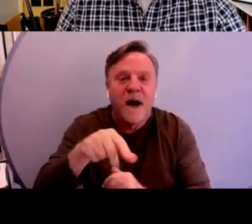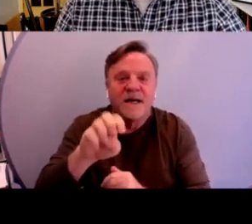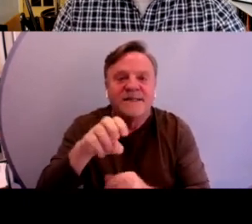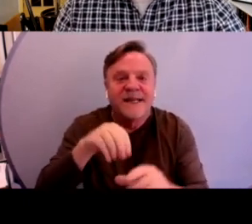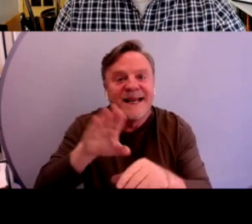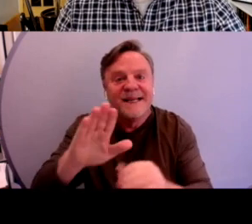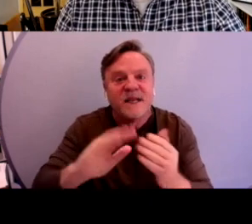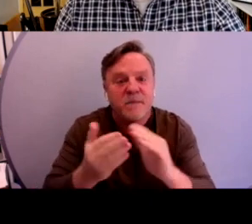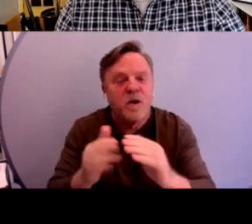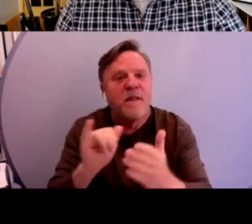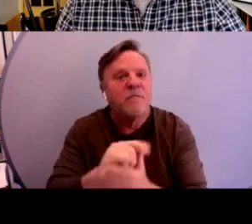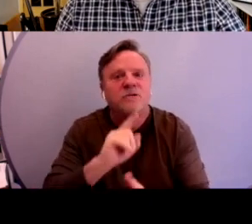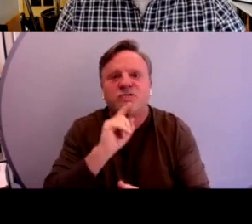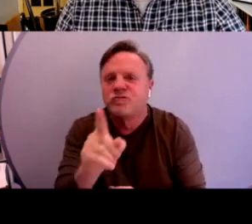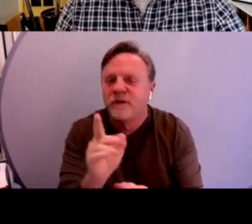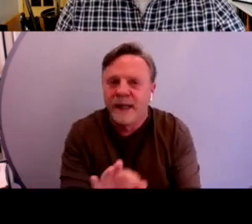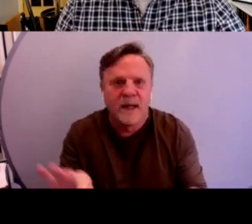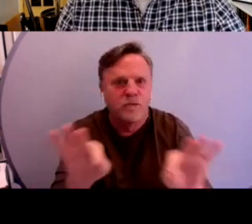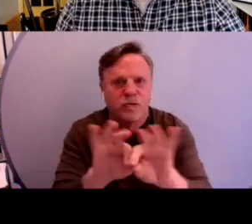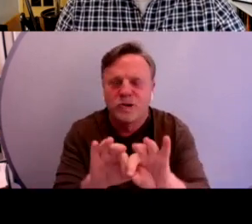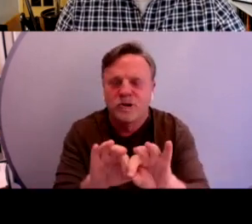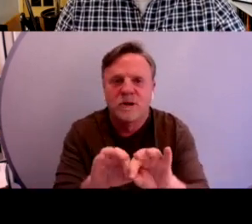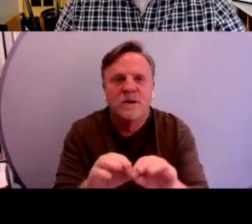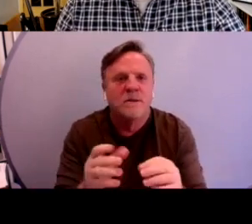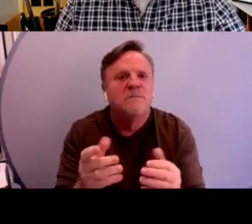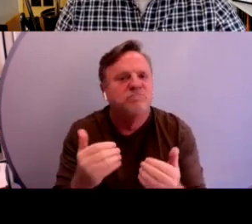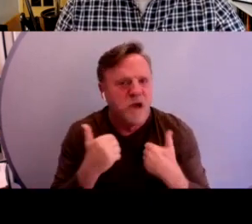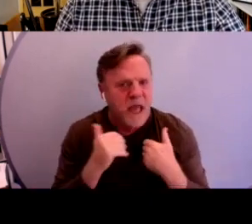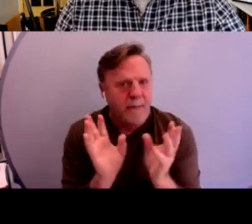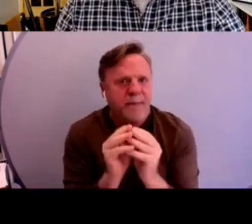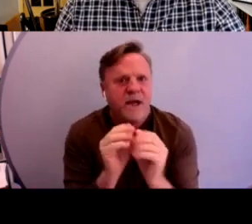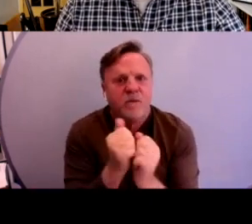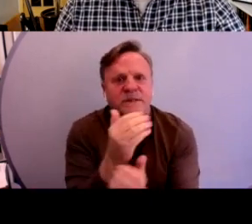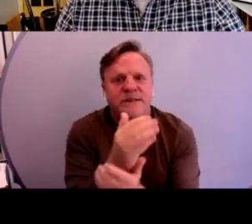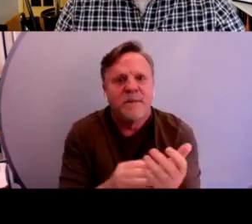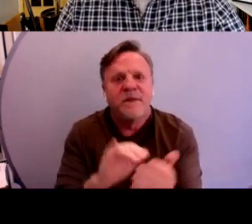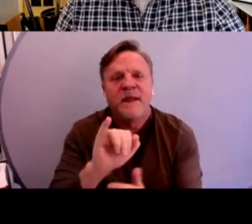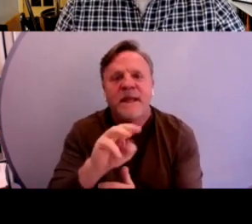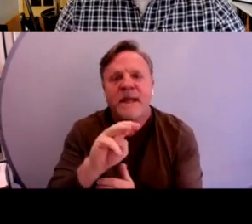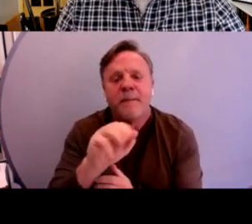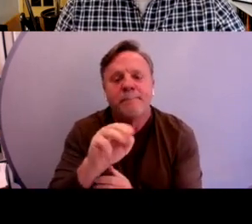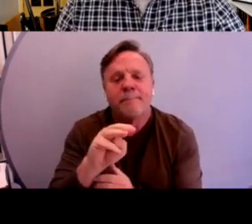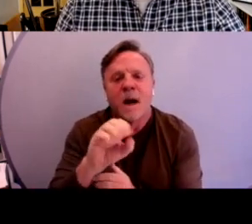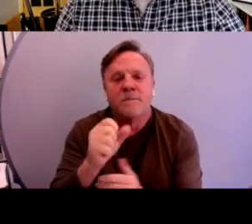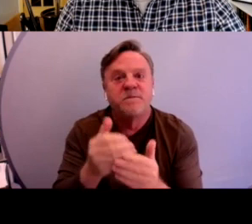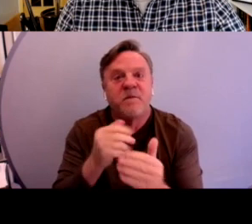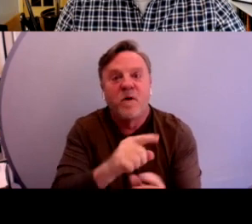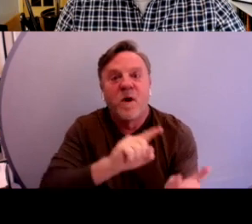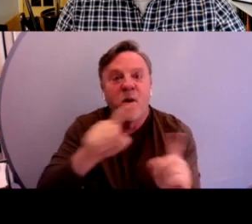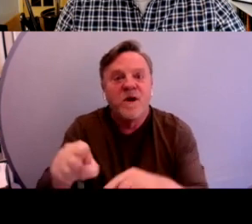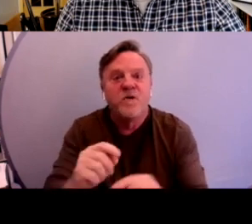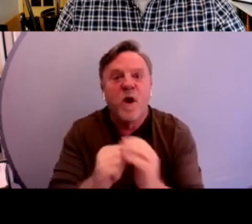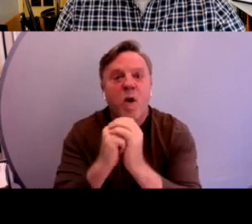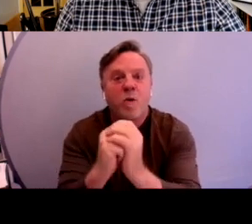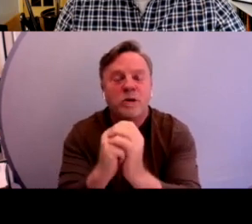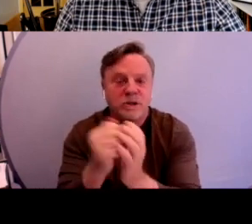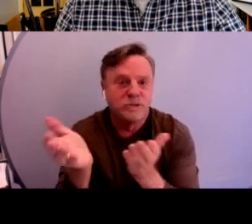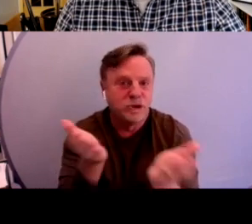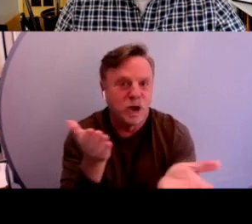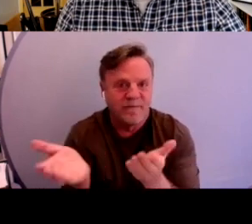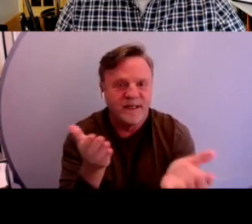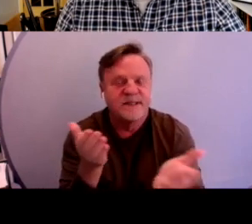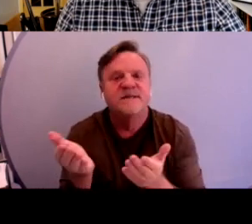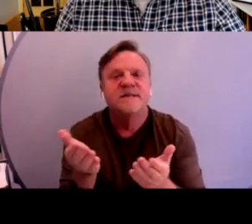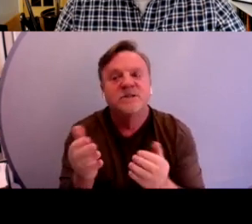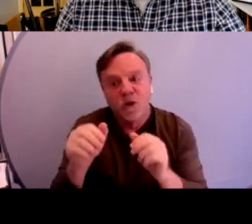was really, really crucial. We had a meeting with a couple of the imams before he went to a worship service so that we